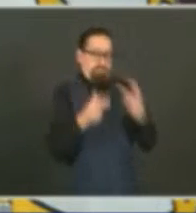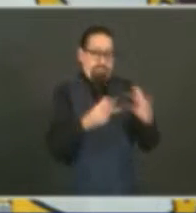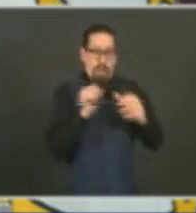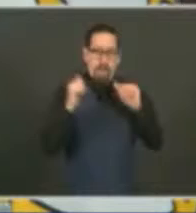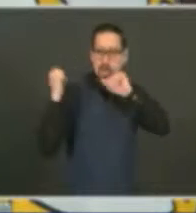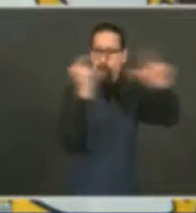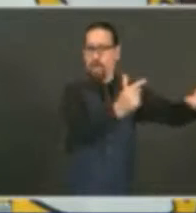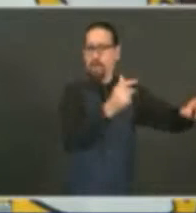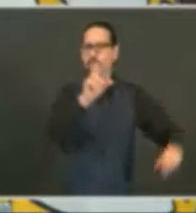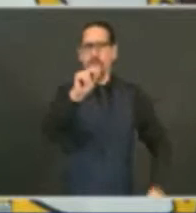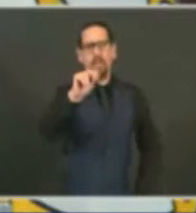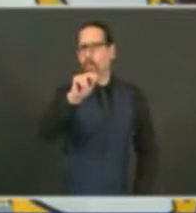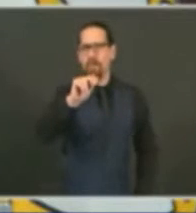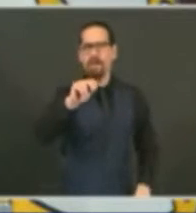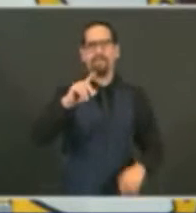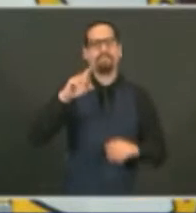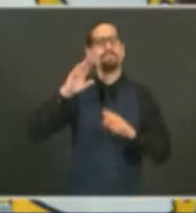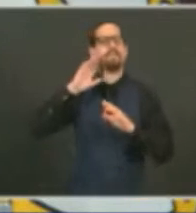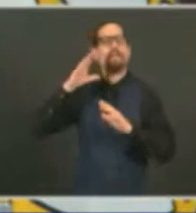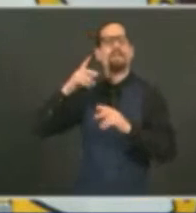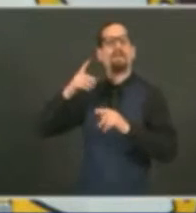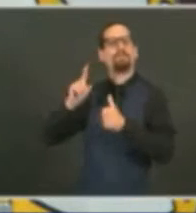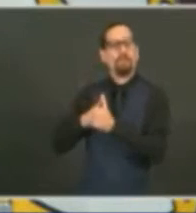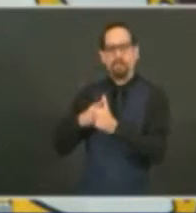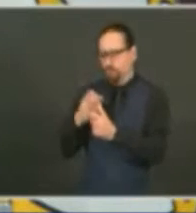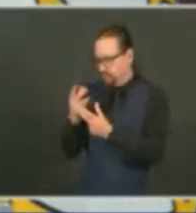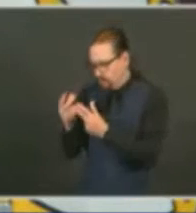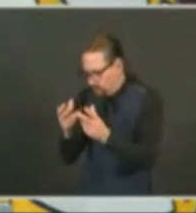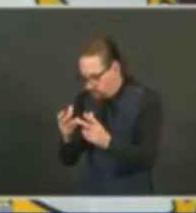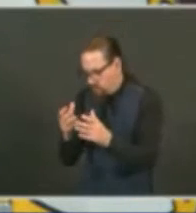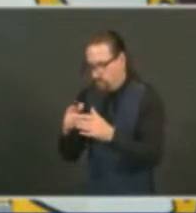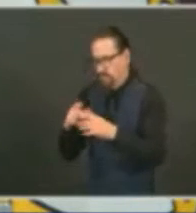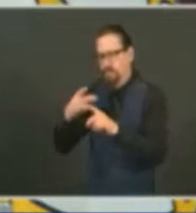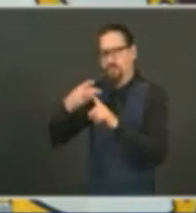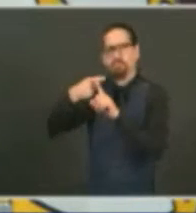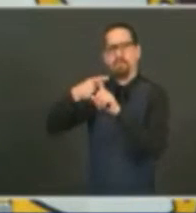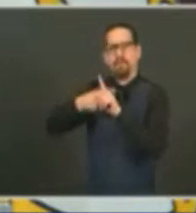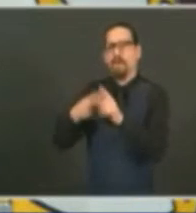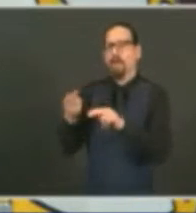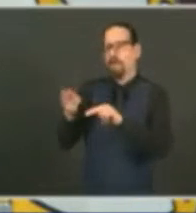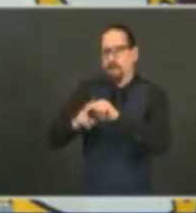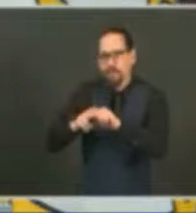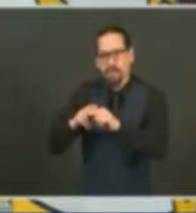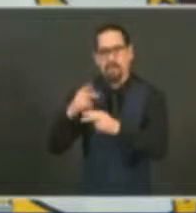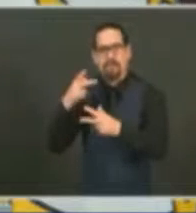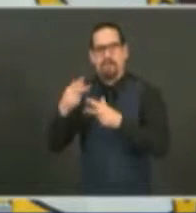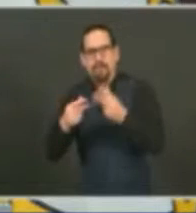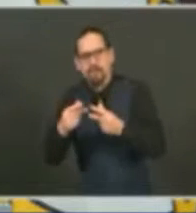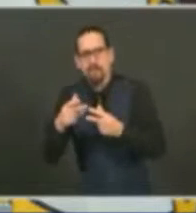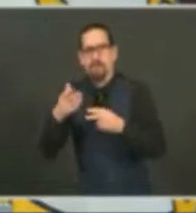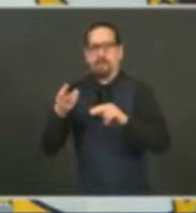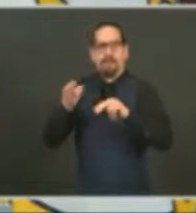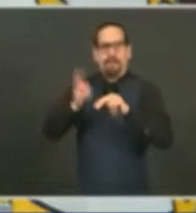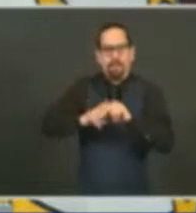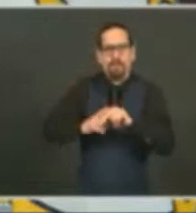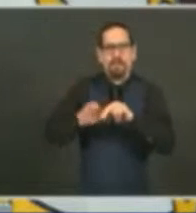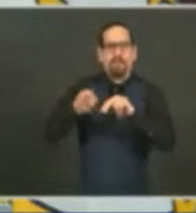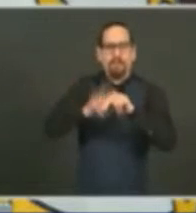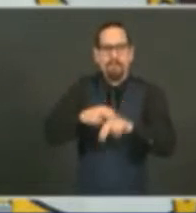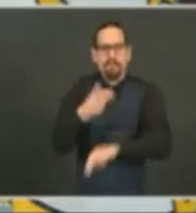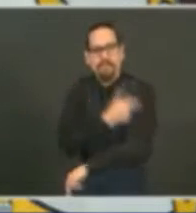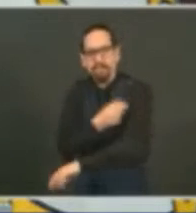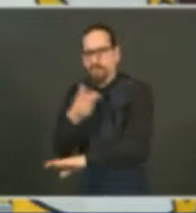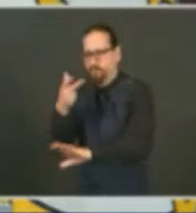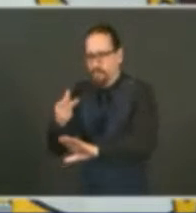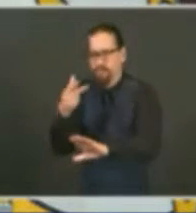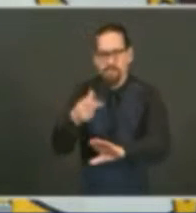months. And it's not going to be a flip the switch cure for everything that